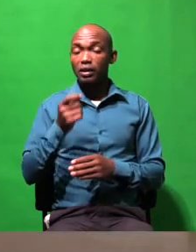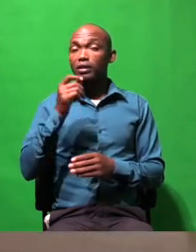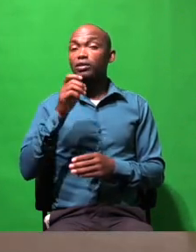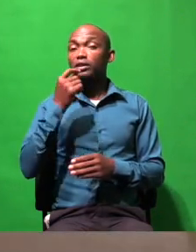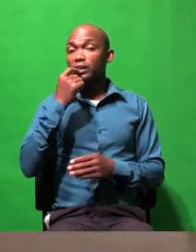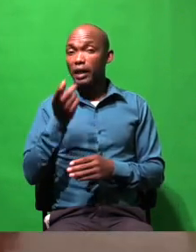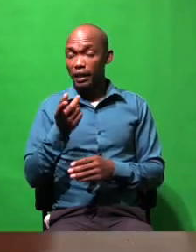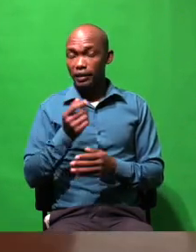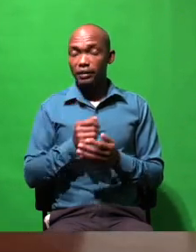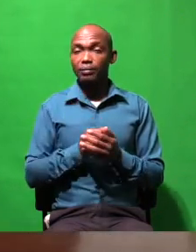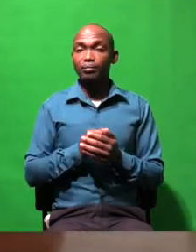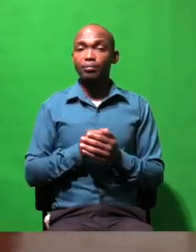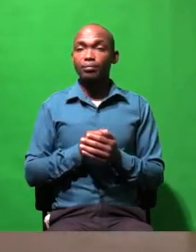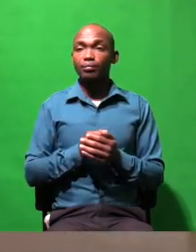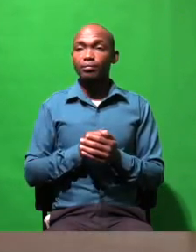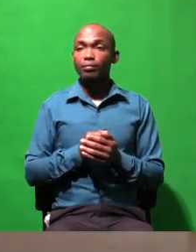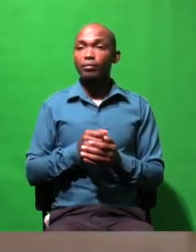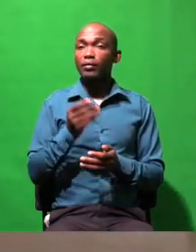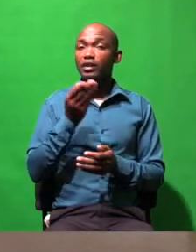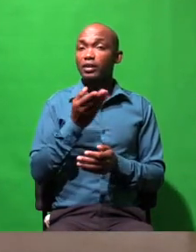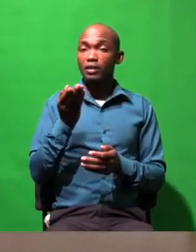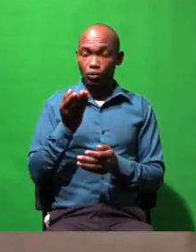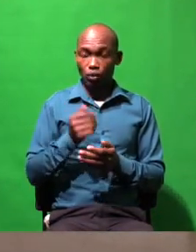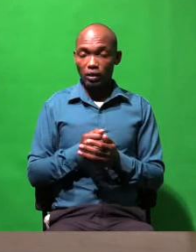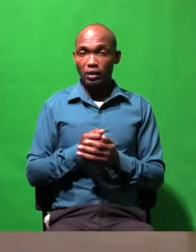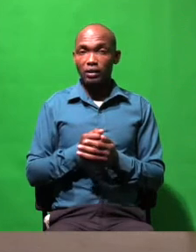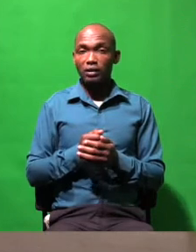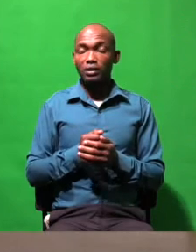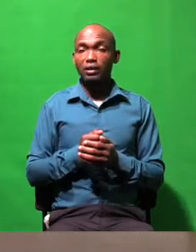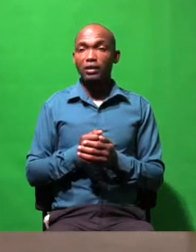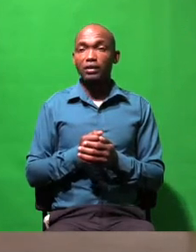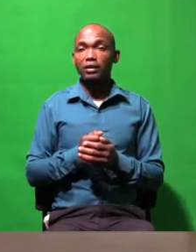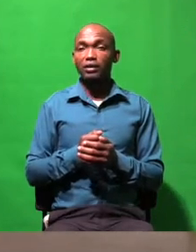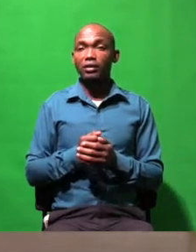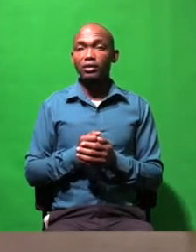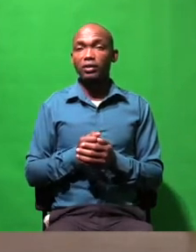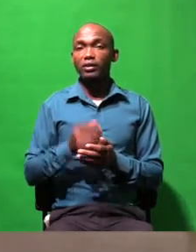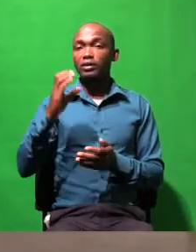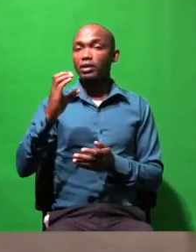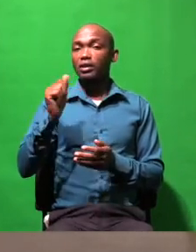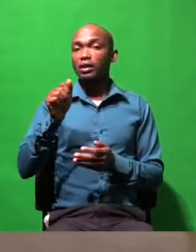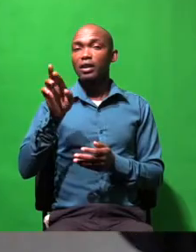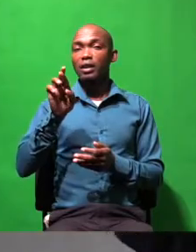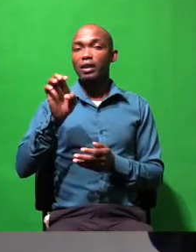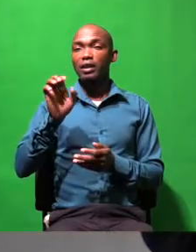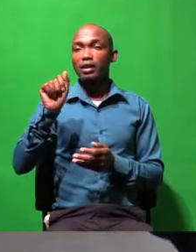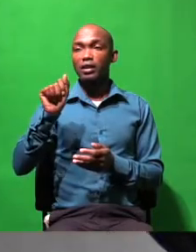Zuena, she said, the state of this one is, we may say, carrier.